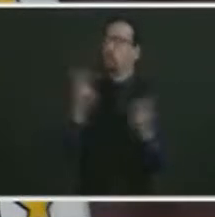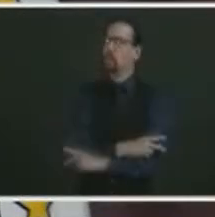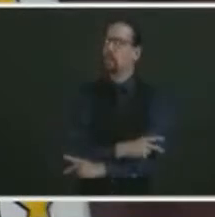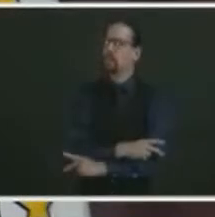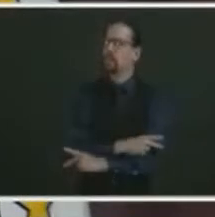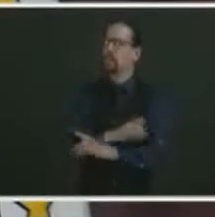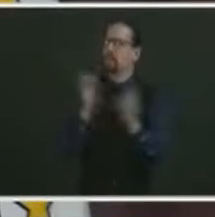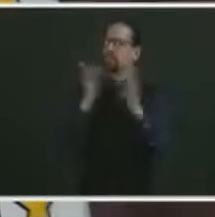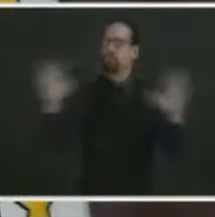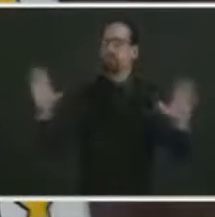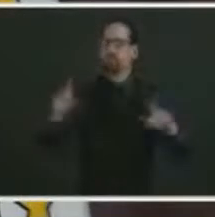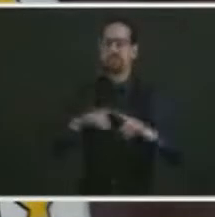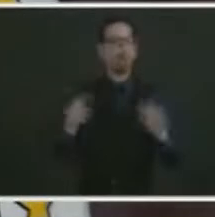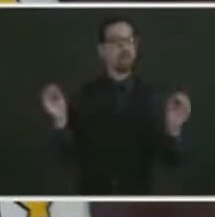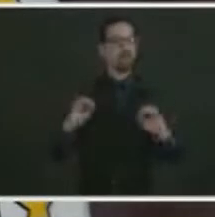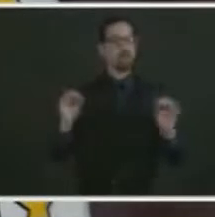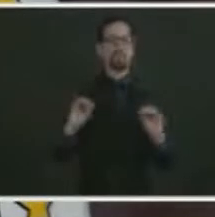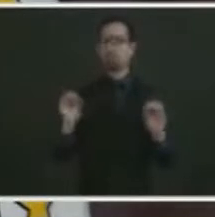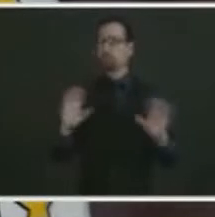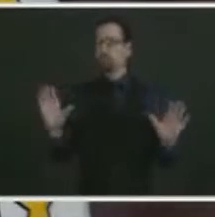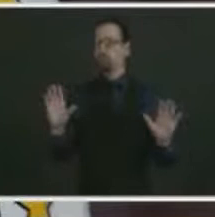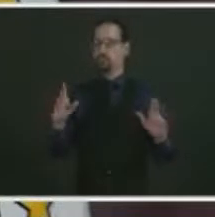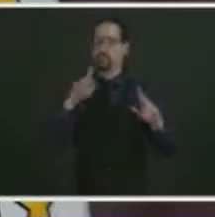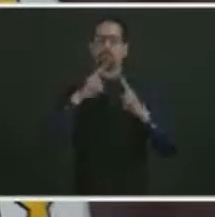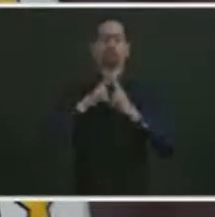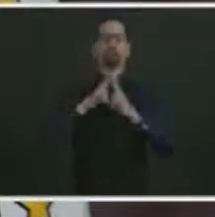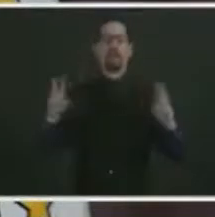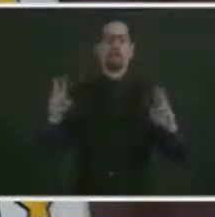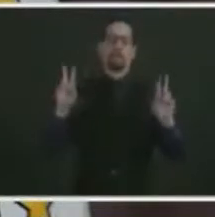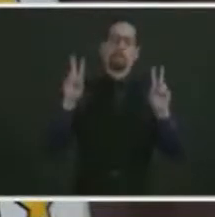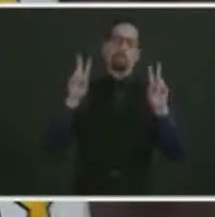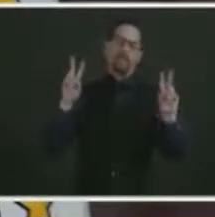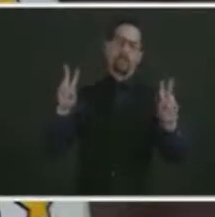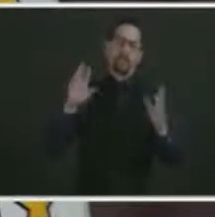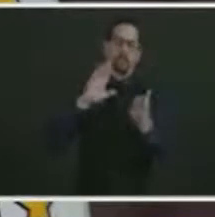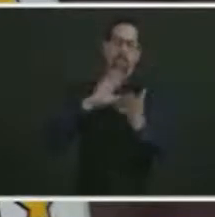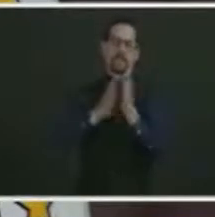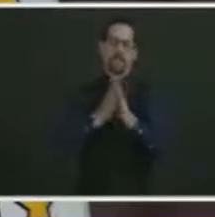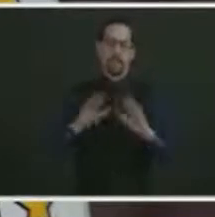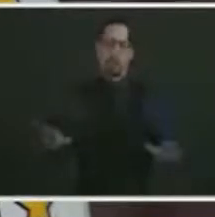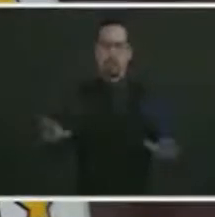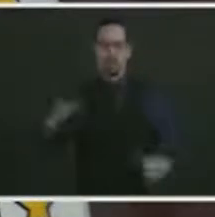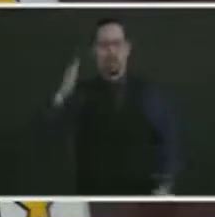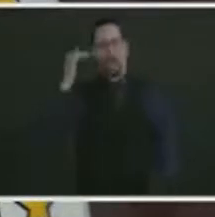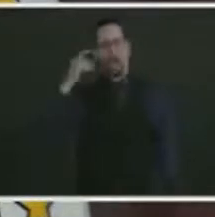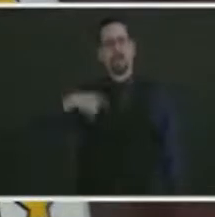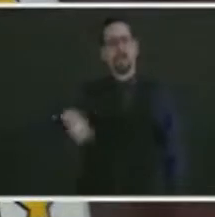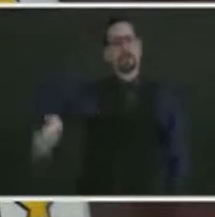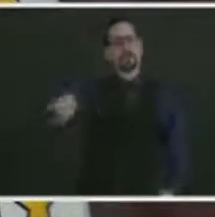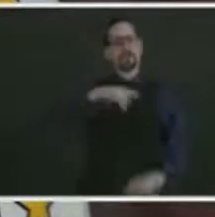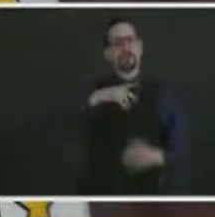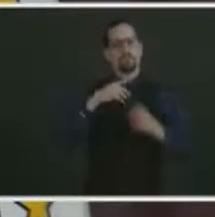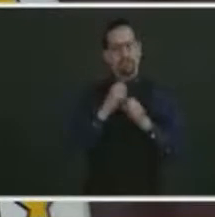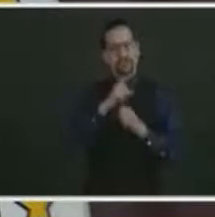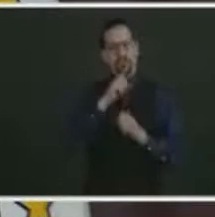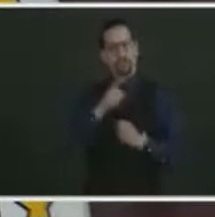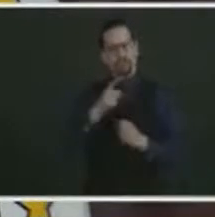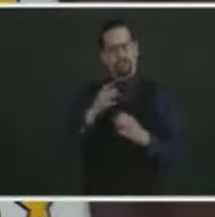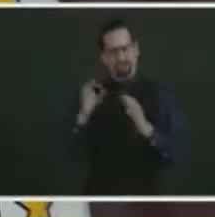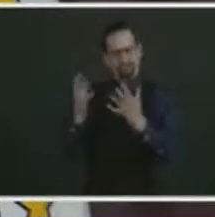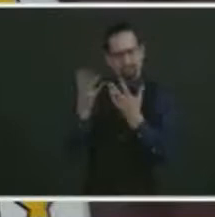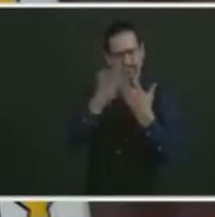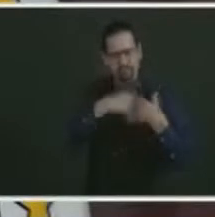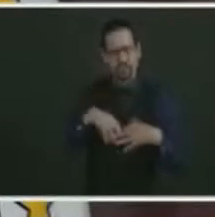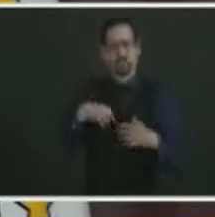worse, but it wasn't, because we were prepared. So thank you. Thank you to every local police